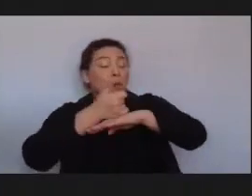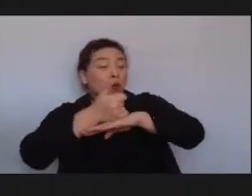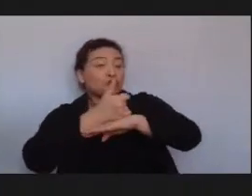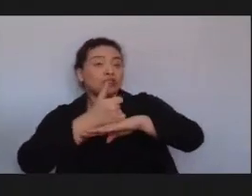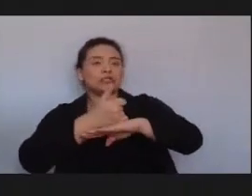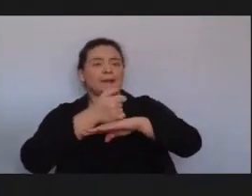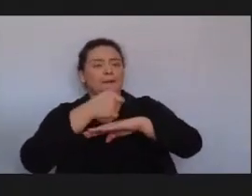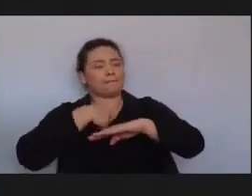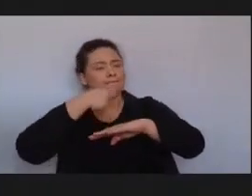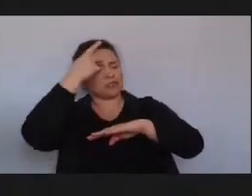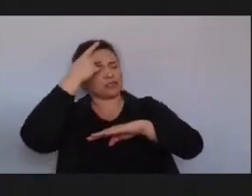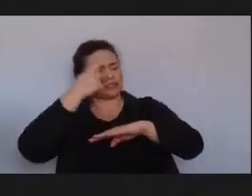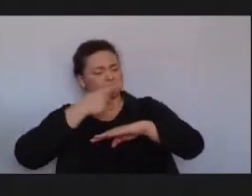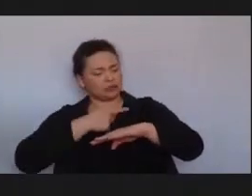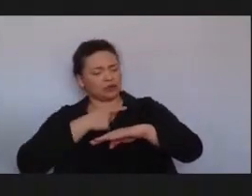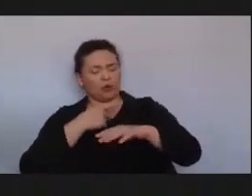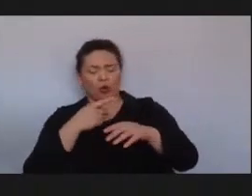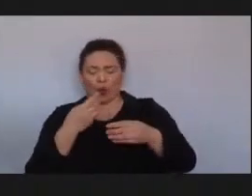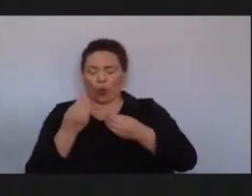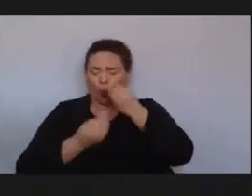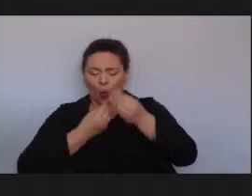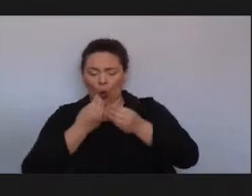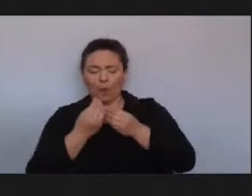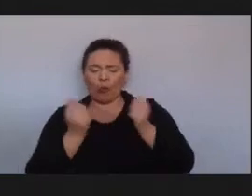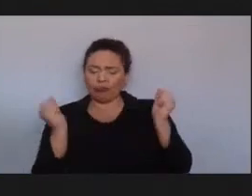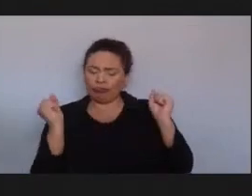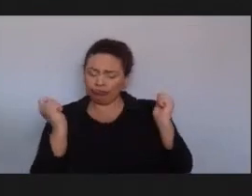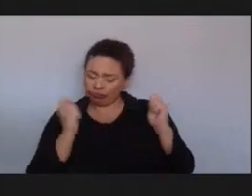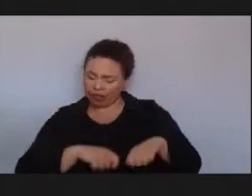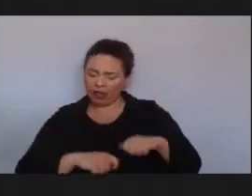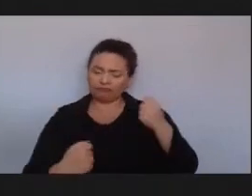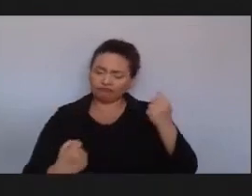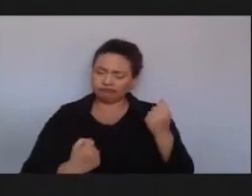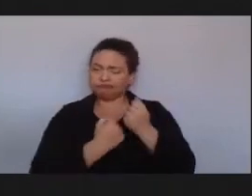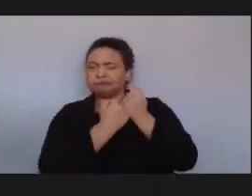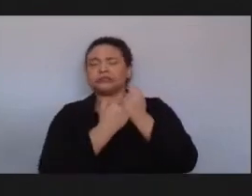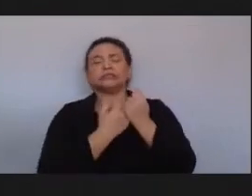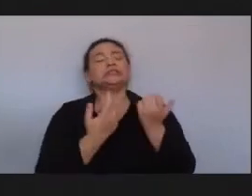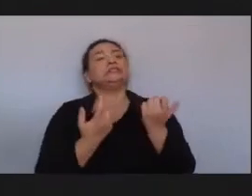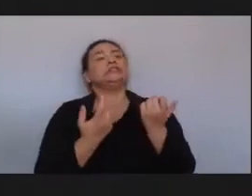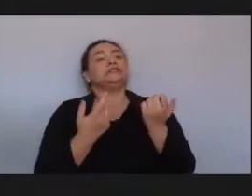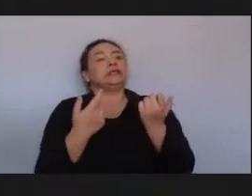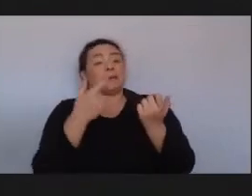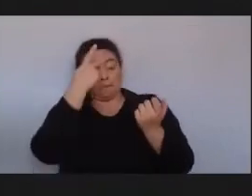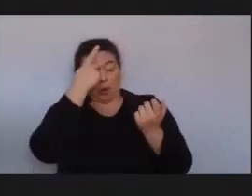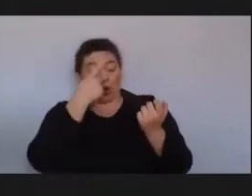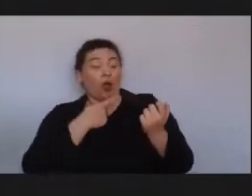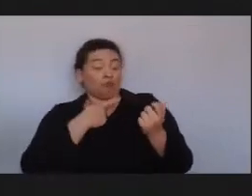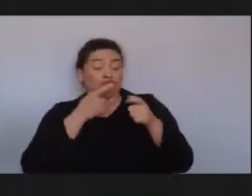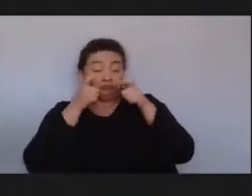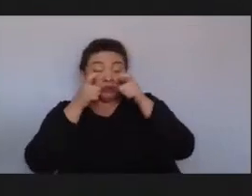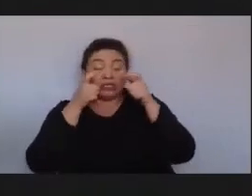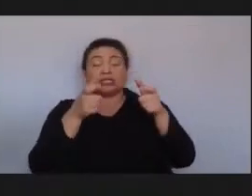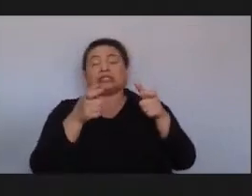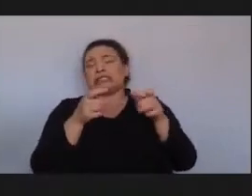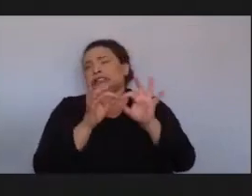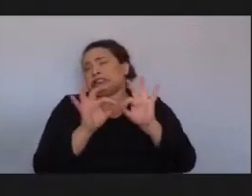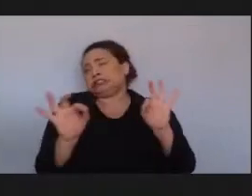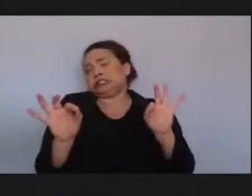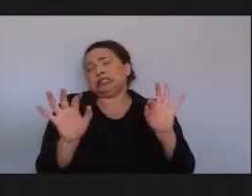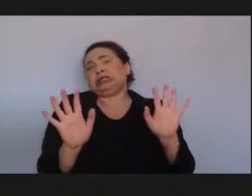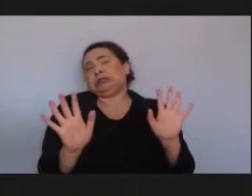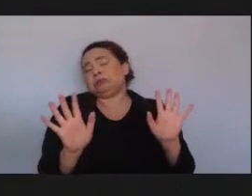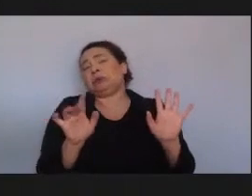easier, more interesting for your life, especially as a teacher. I think a lot of teachers, as they get